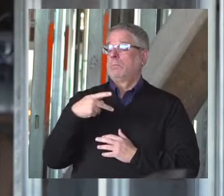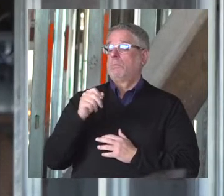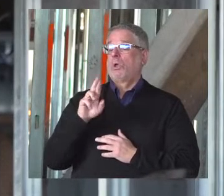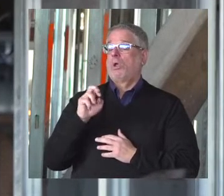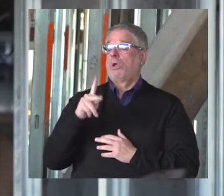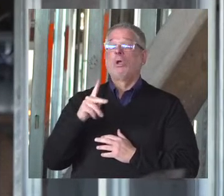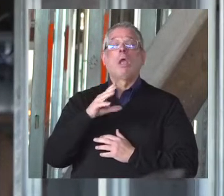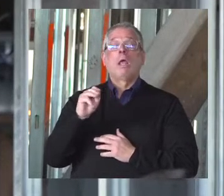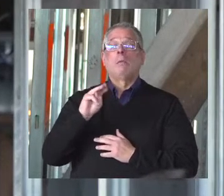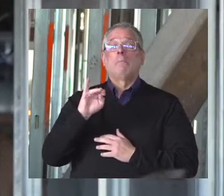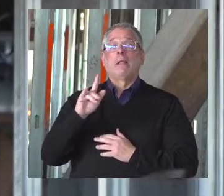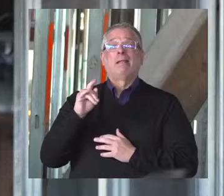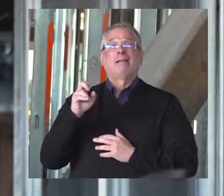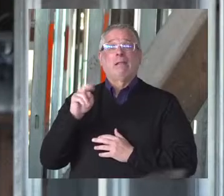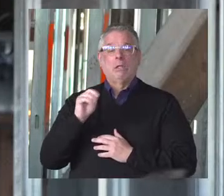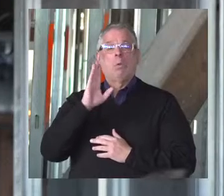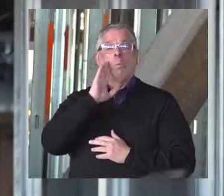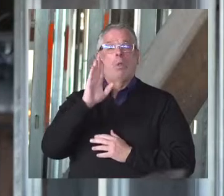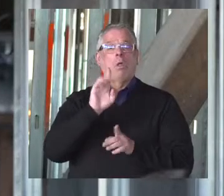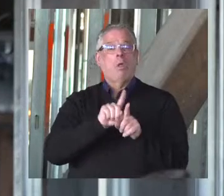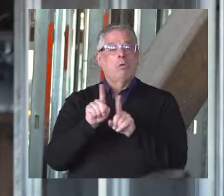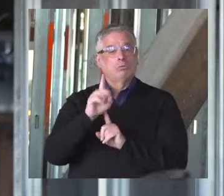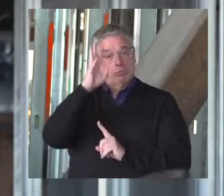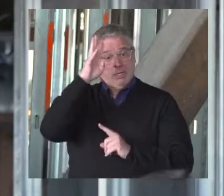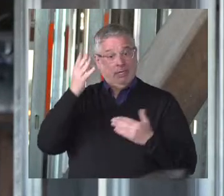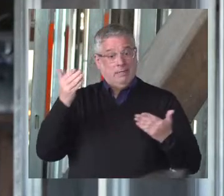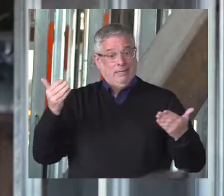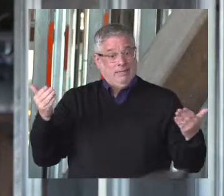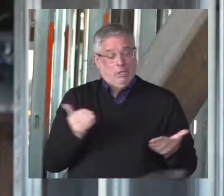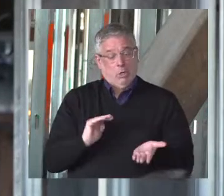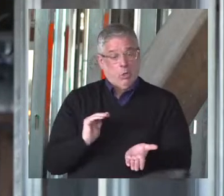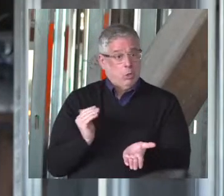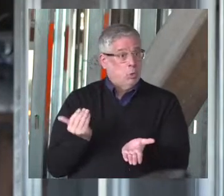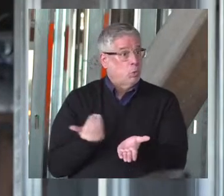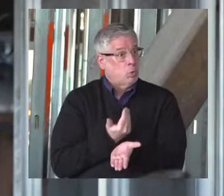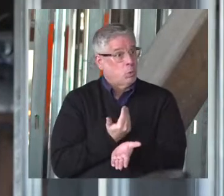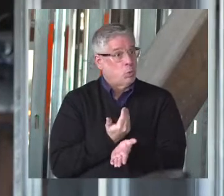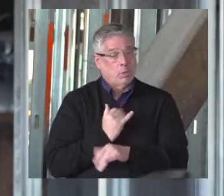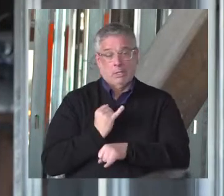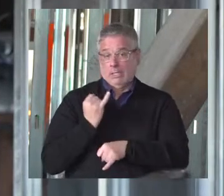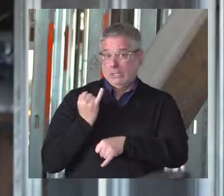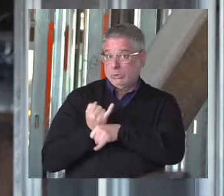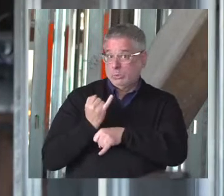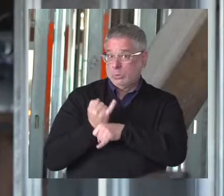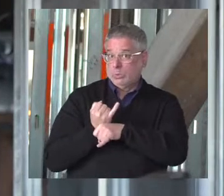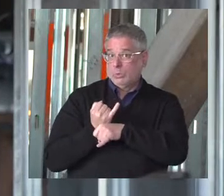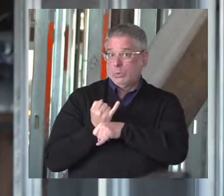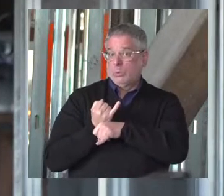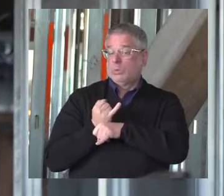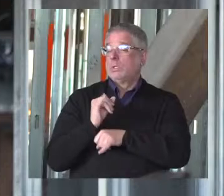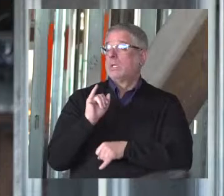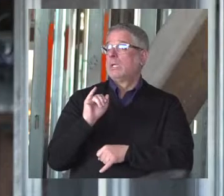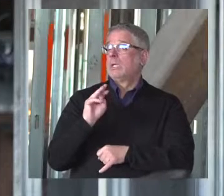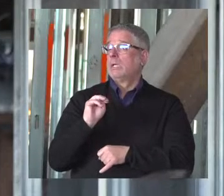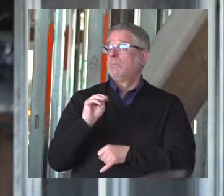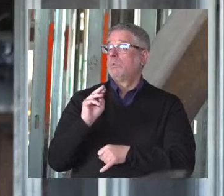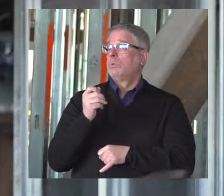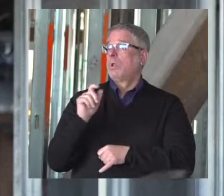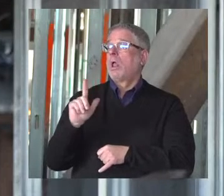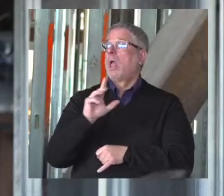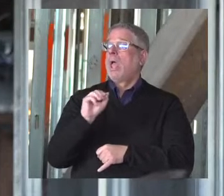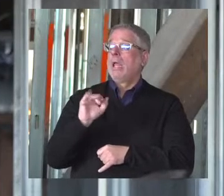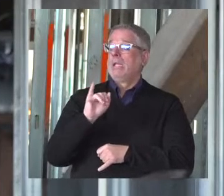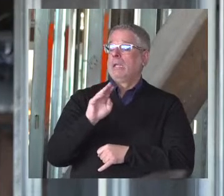Michael Milken, we'll be able to create here a new institute for immunology and